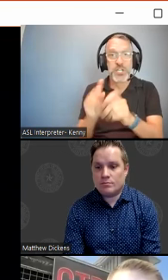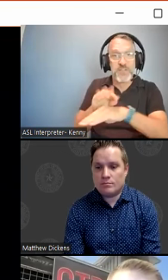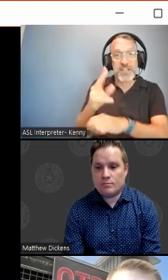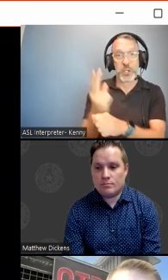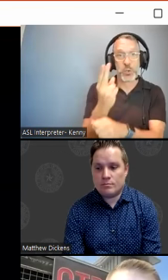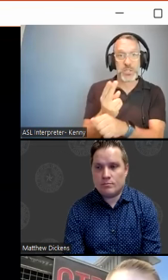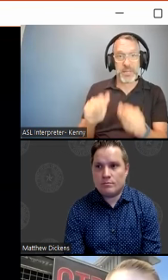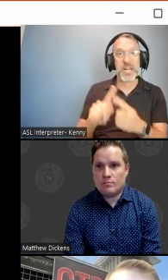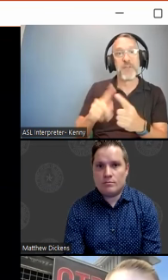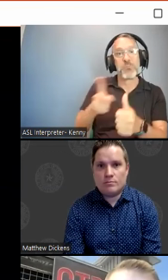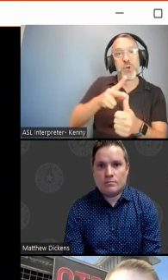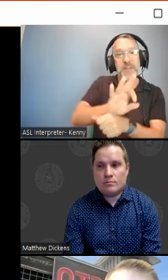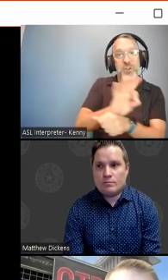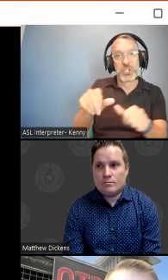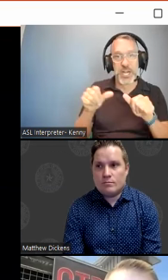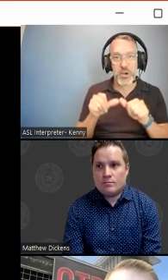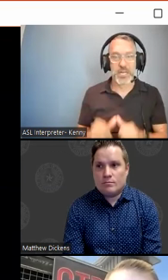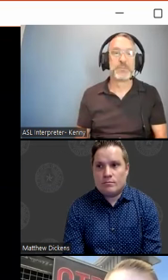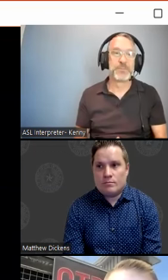usability of a primary function area.